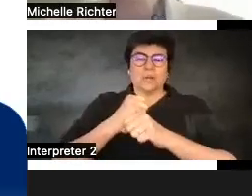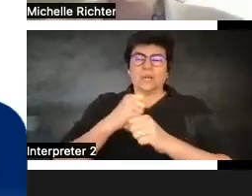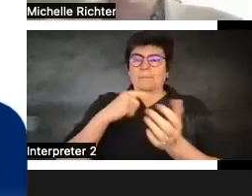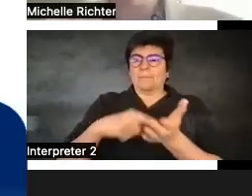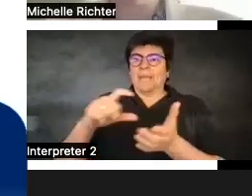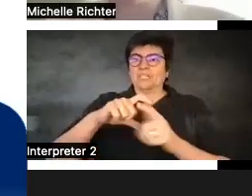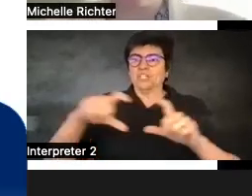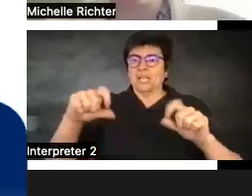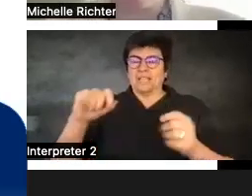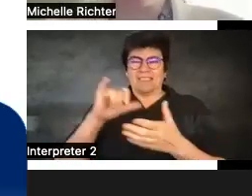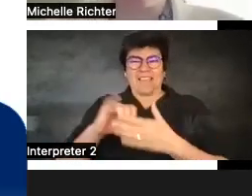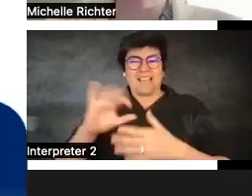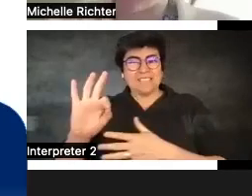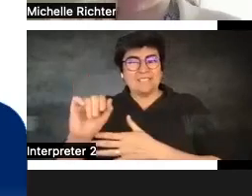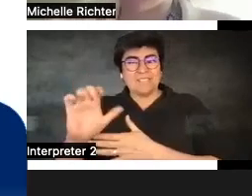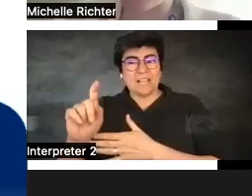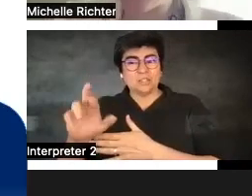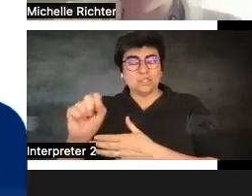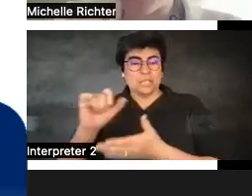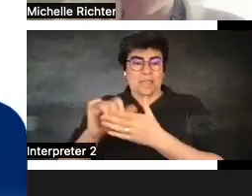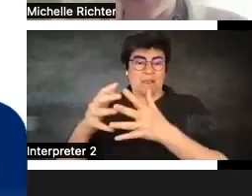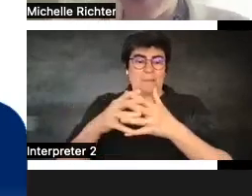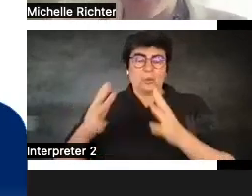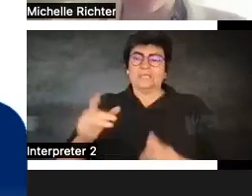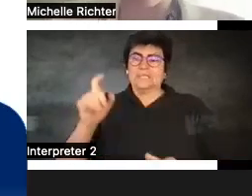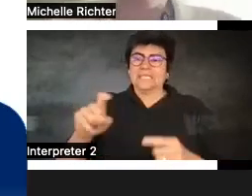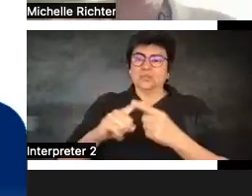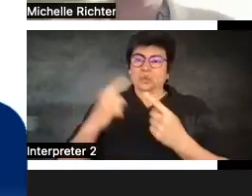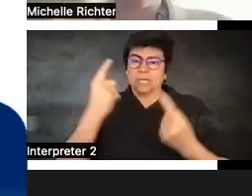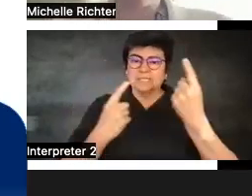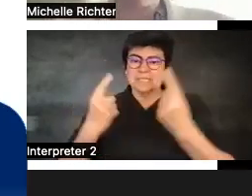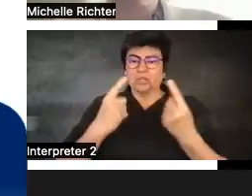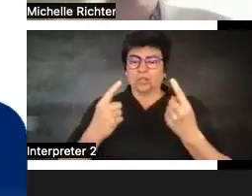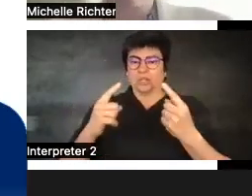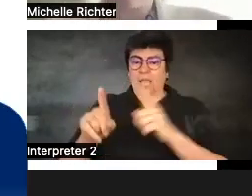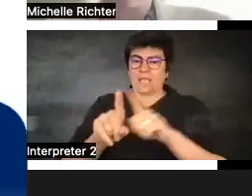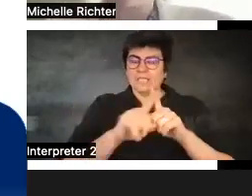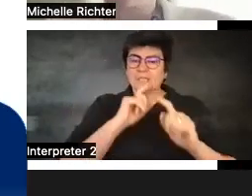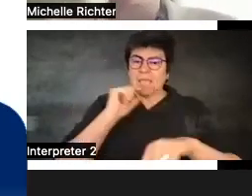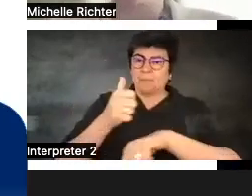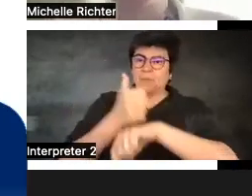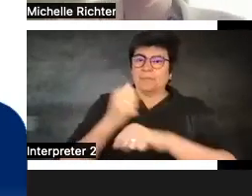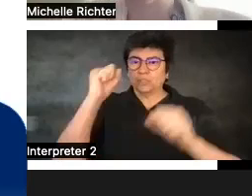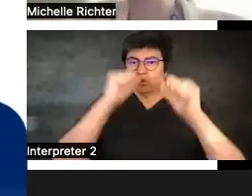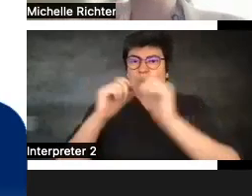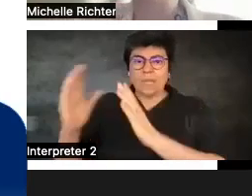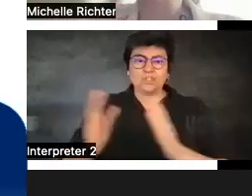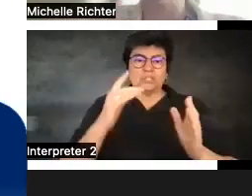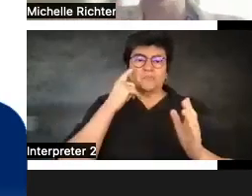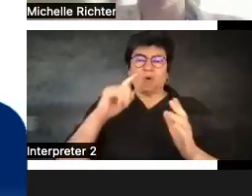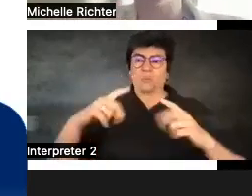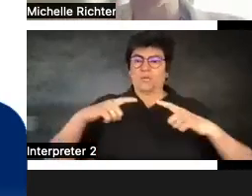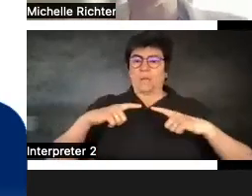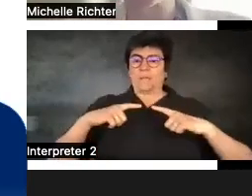are all factors that Americans need to consider as they implement strategies for retirement. And